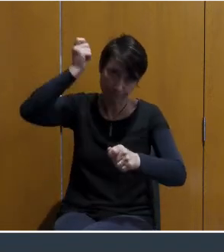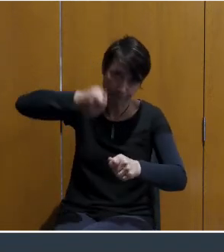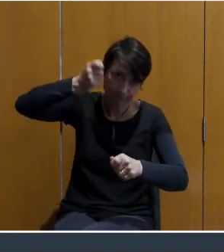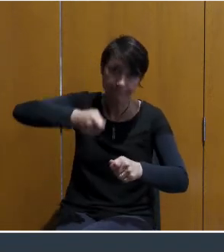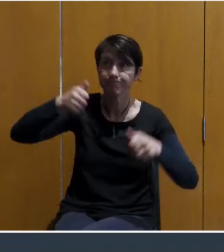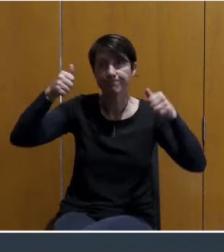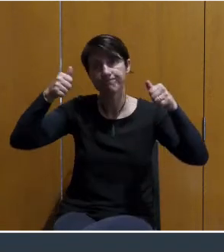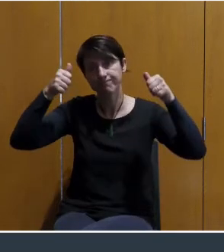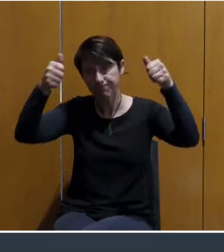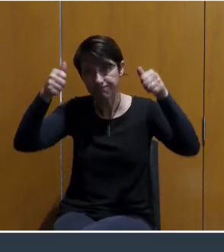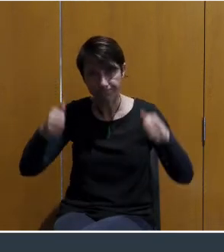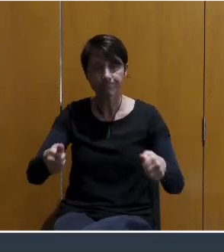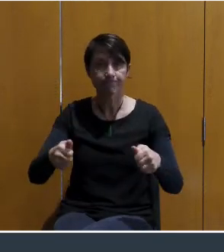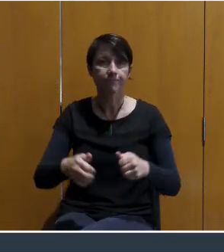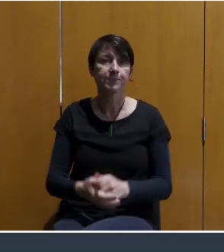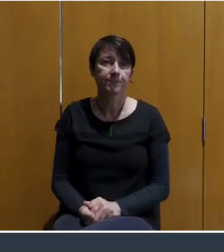And